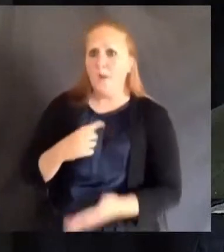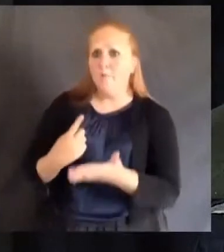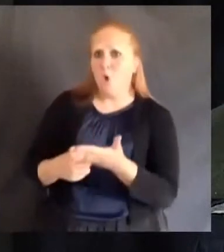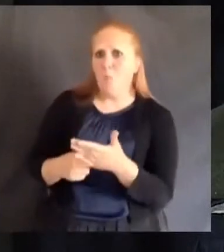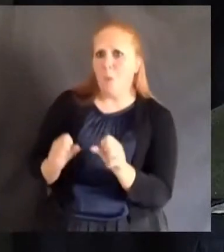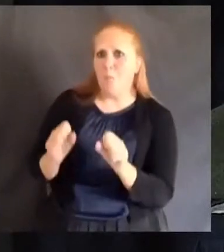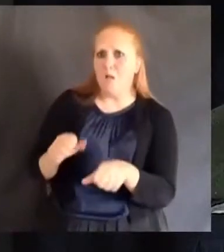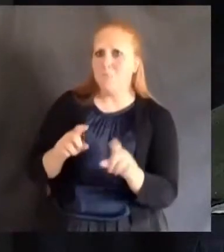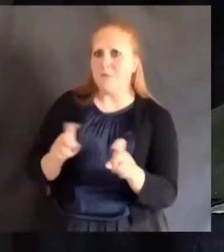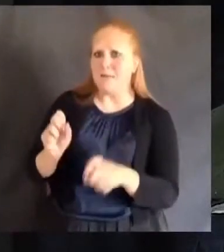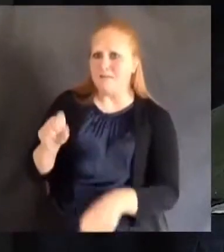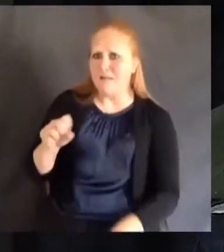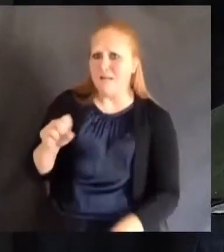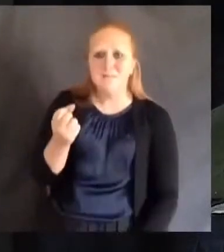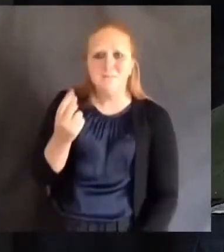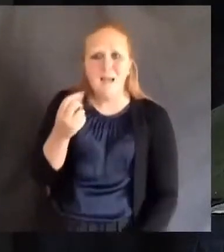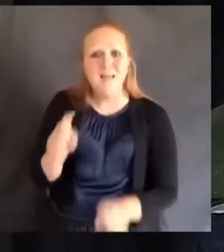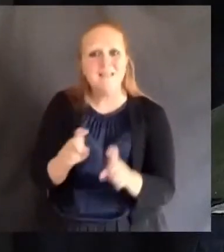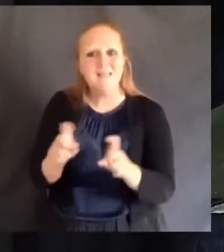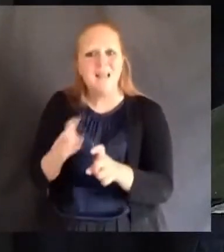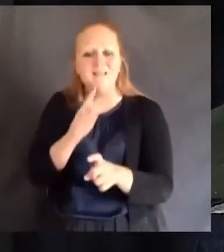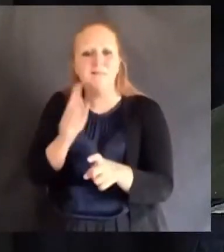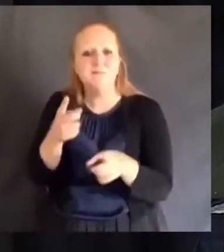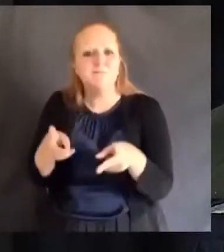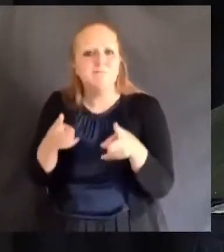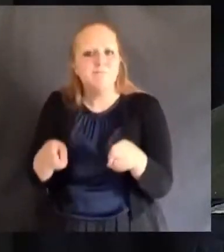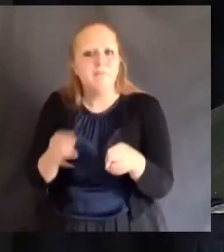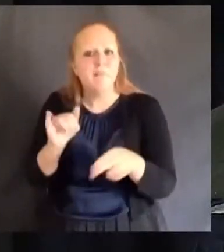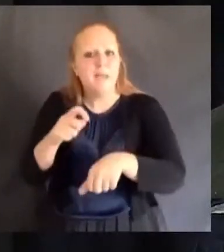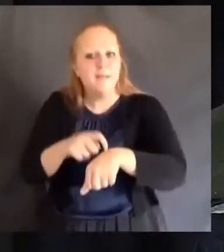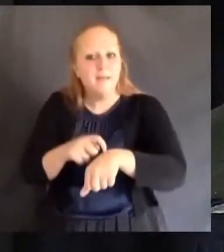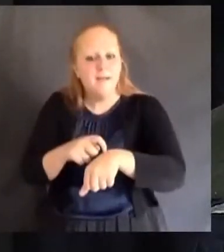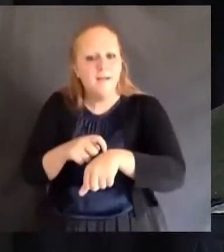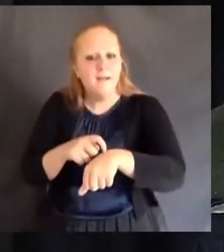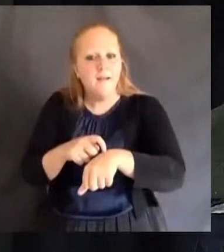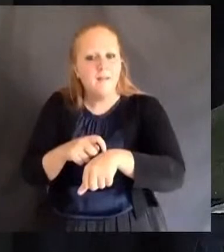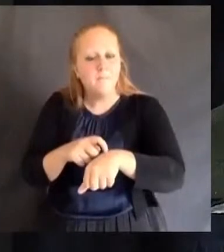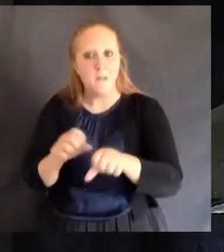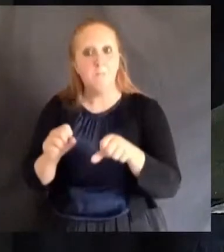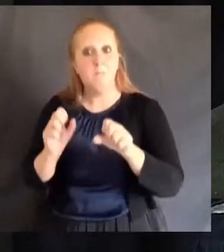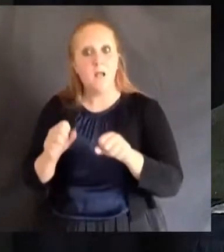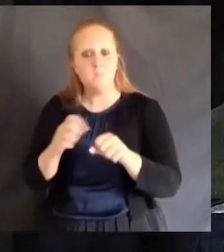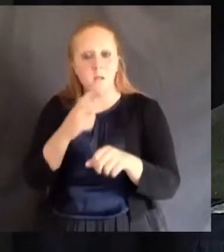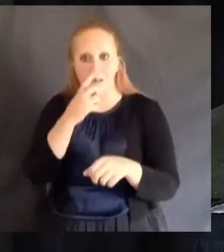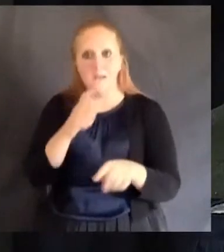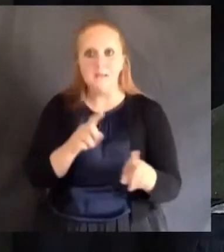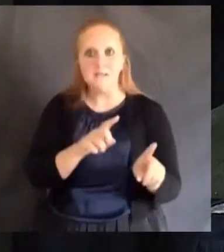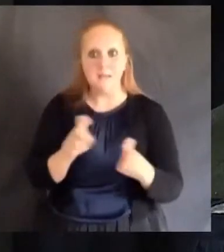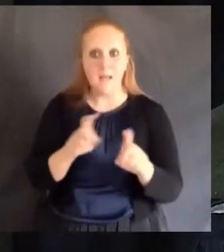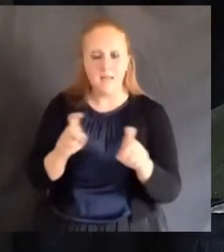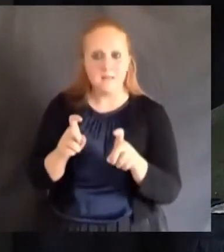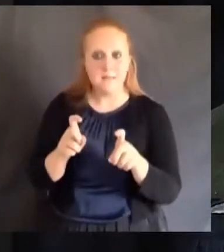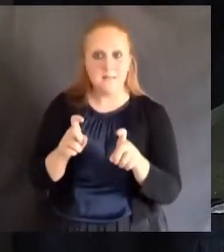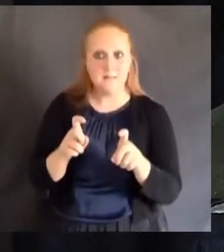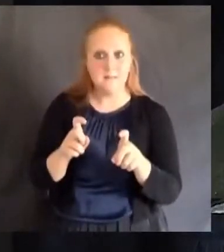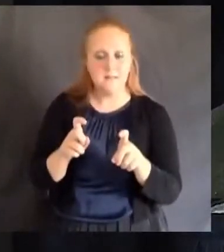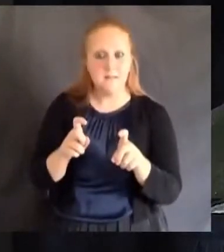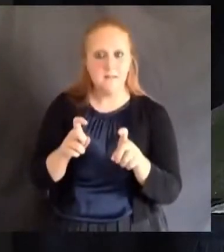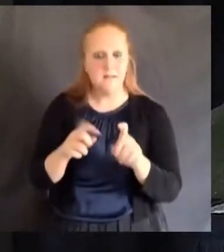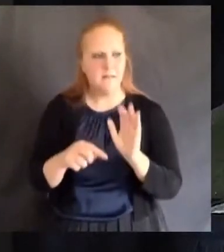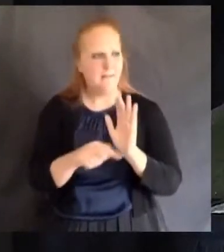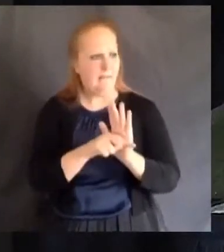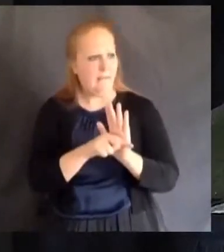but remember, a test is a snapshot in time, and there's a certain amount of time when you could have COVID and you could get a test and it won't come